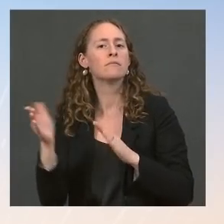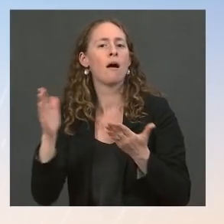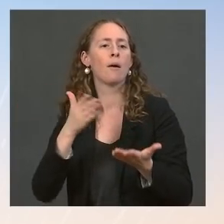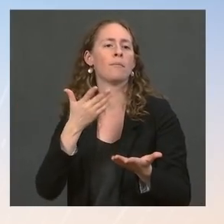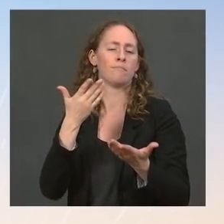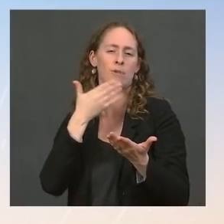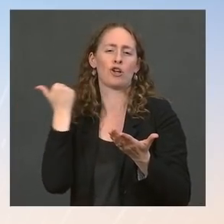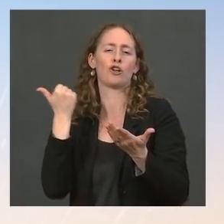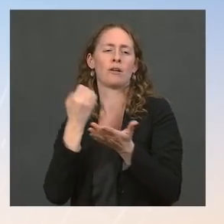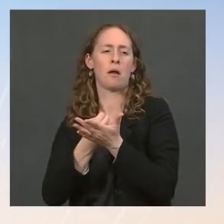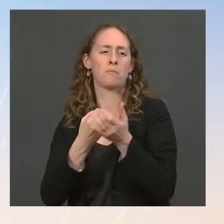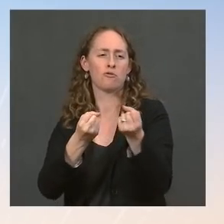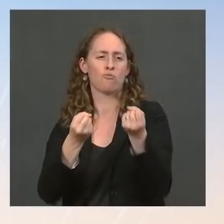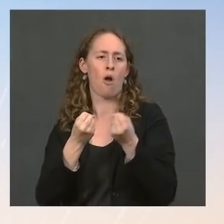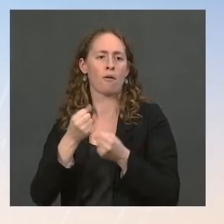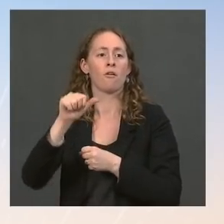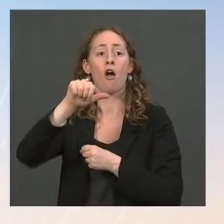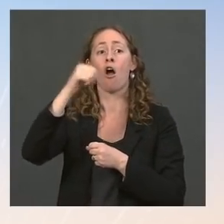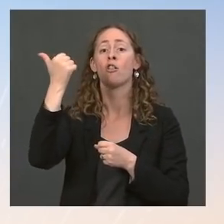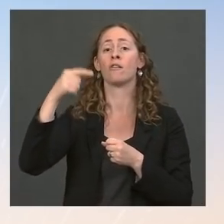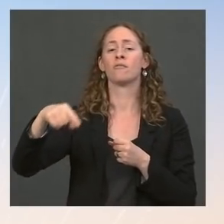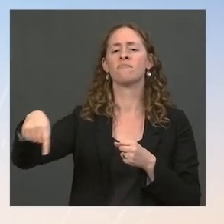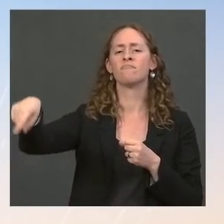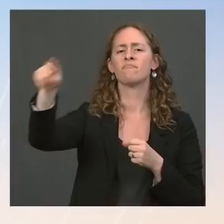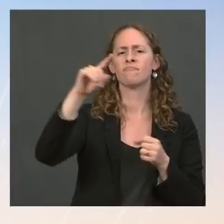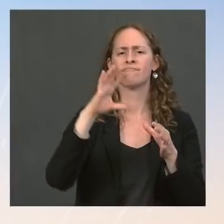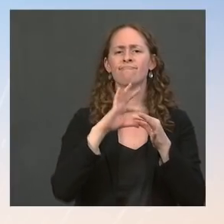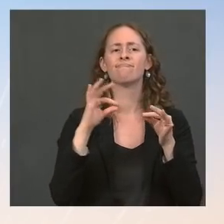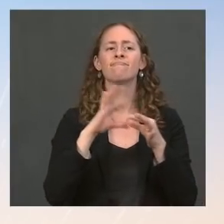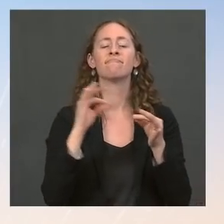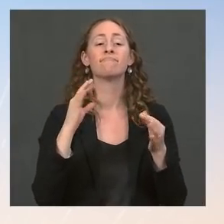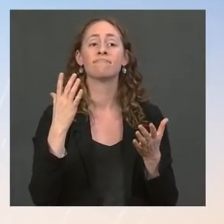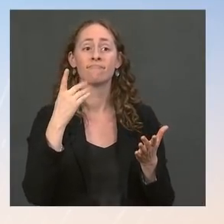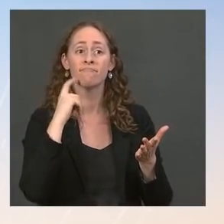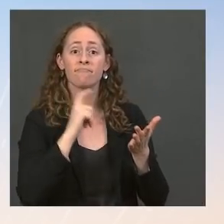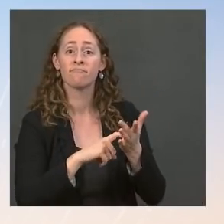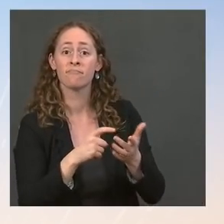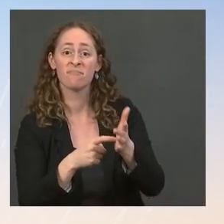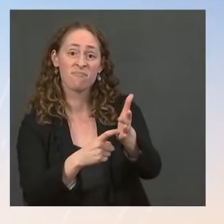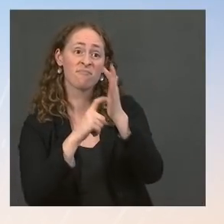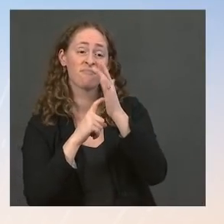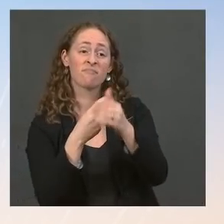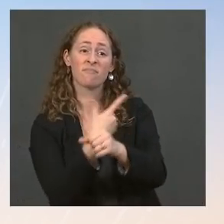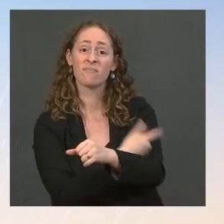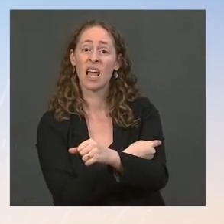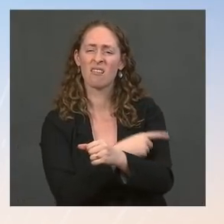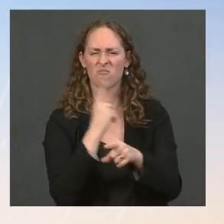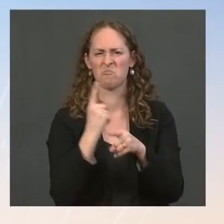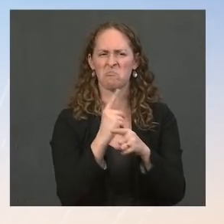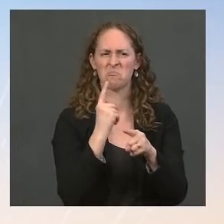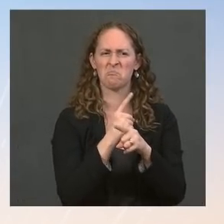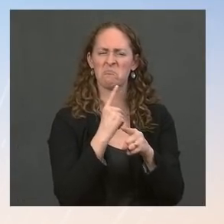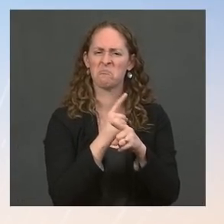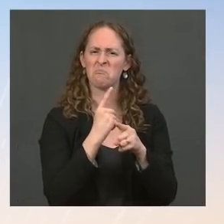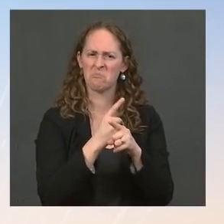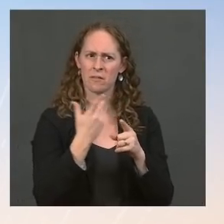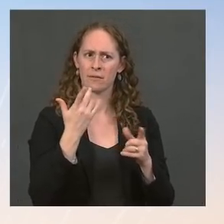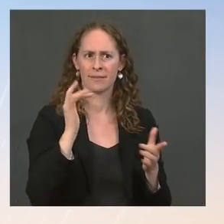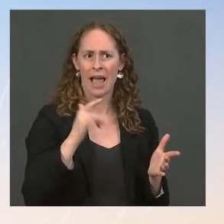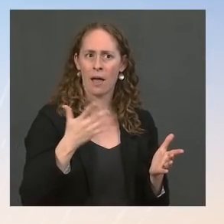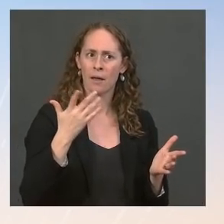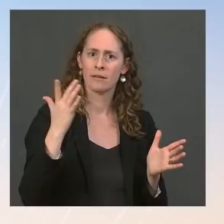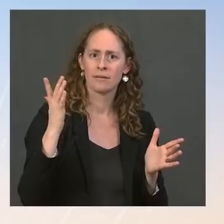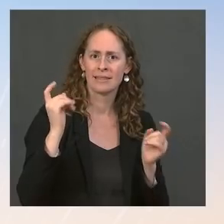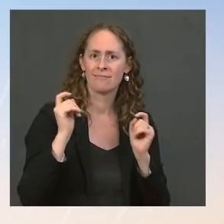at the University of Michigan, said, viewing Biden's vaccine mandate as simply economic policy, it's surely the cheapest and most powerful economic stimulus